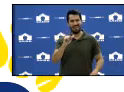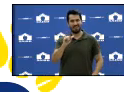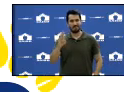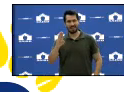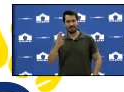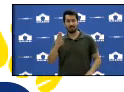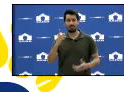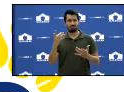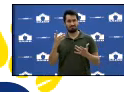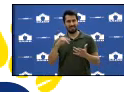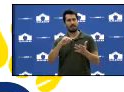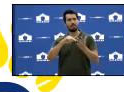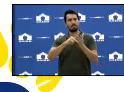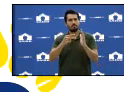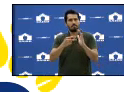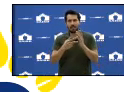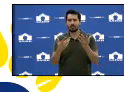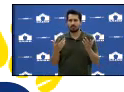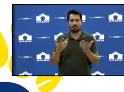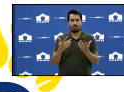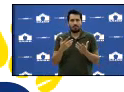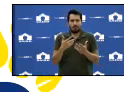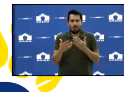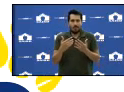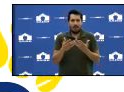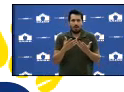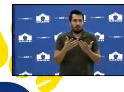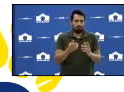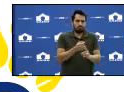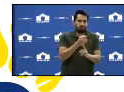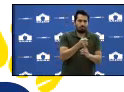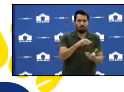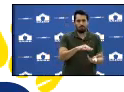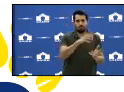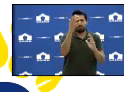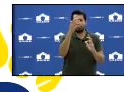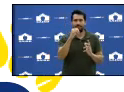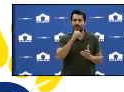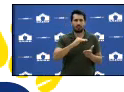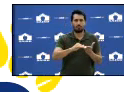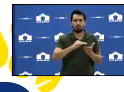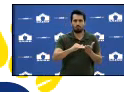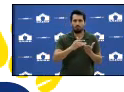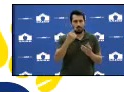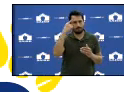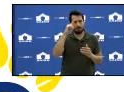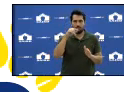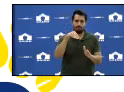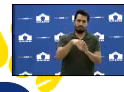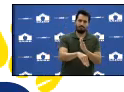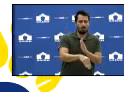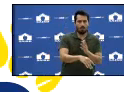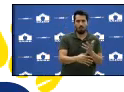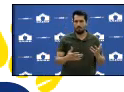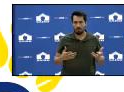That shows that no matter how the kid comes to us, it's no excuse for the way they